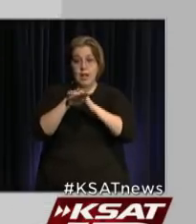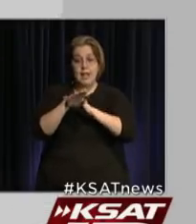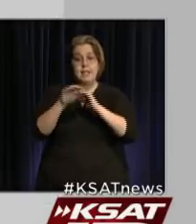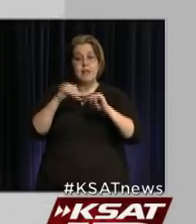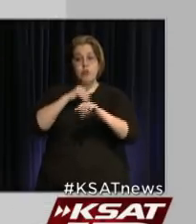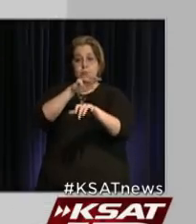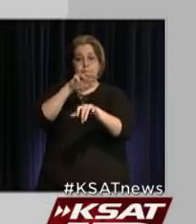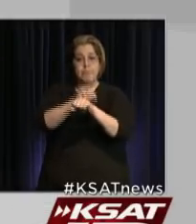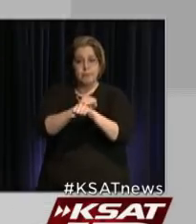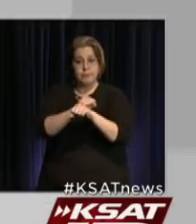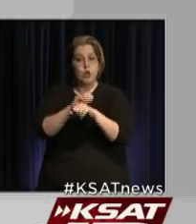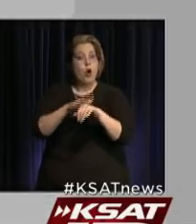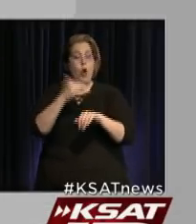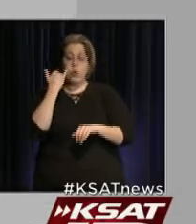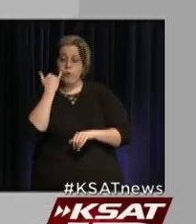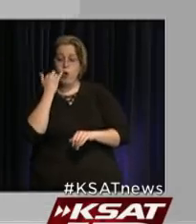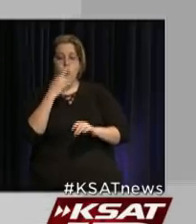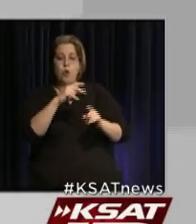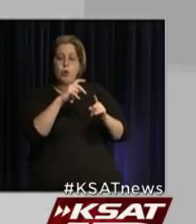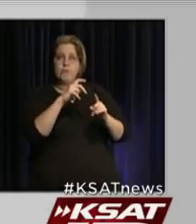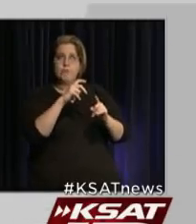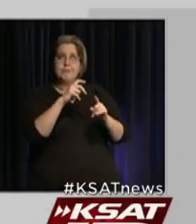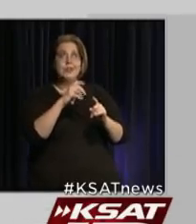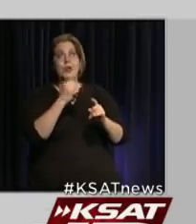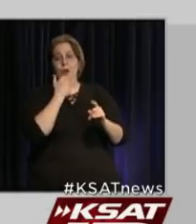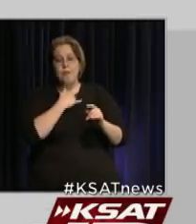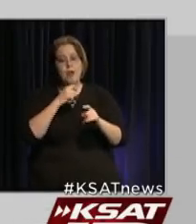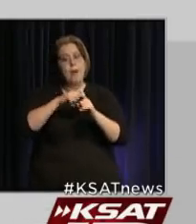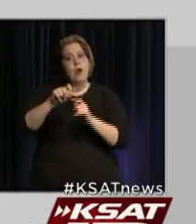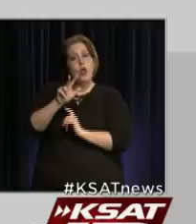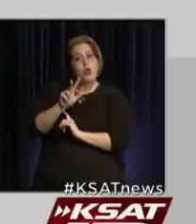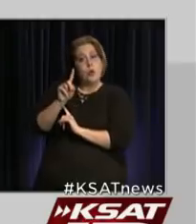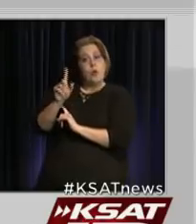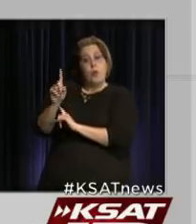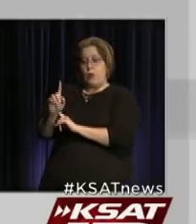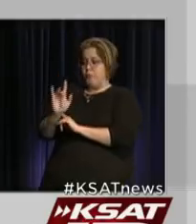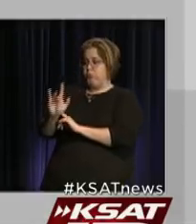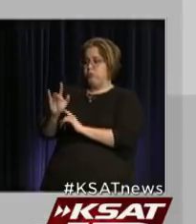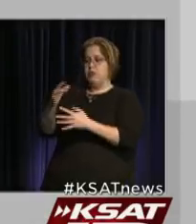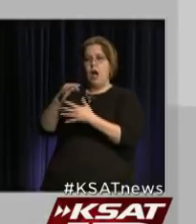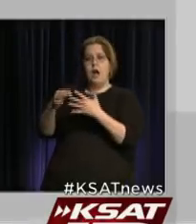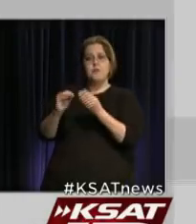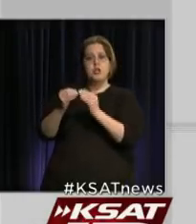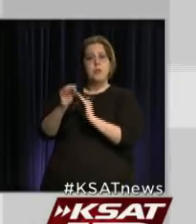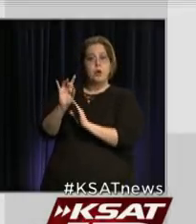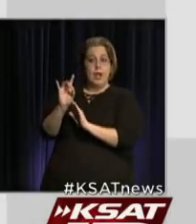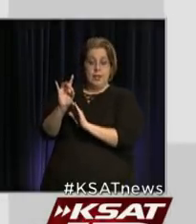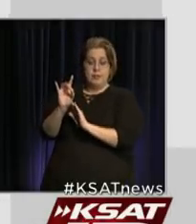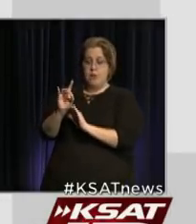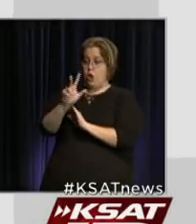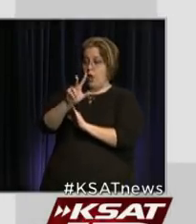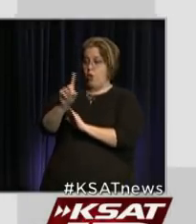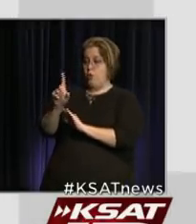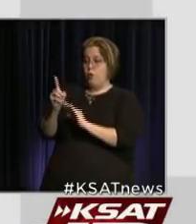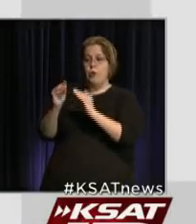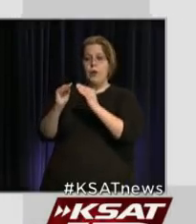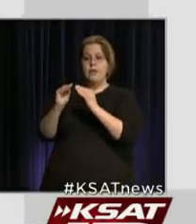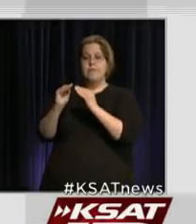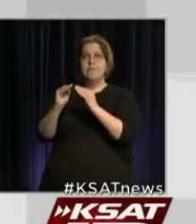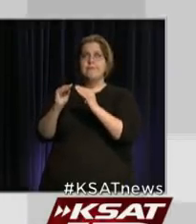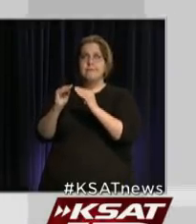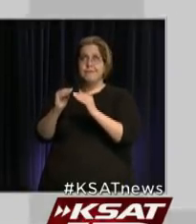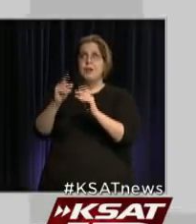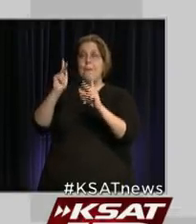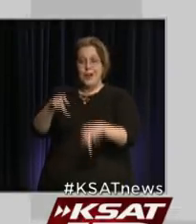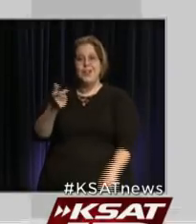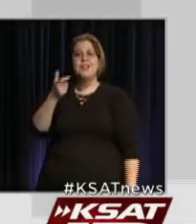book your appointment by phone or by calling 311 and hitting option 8. The 311